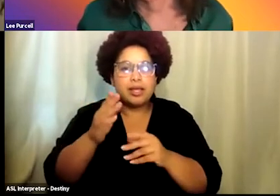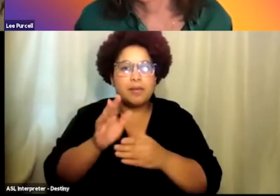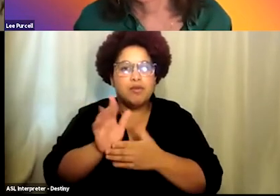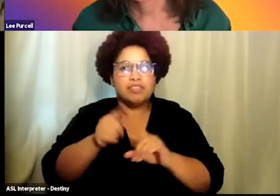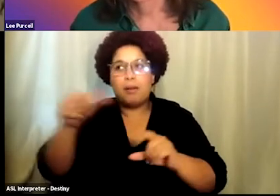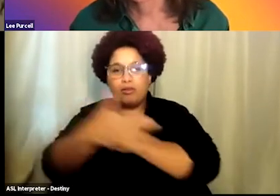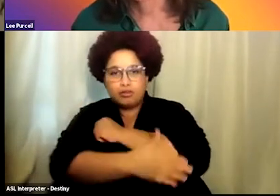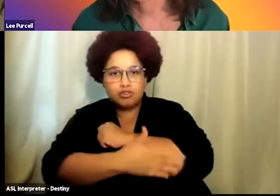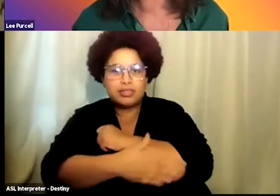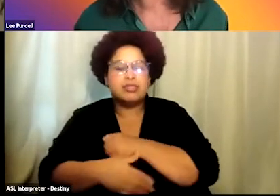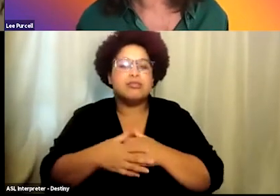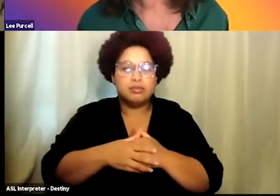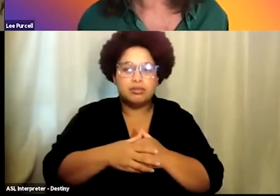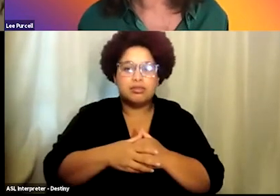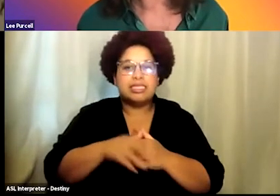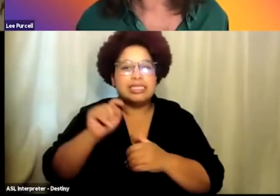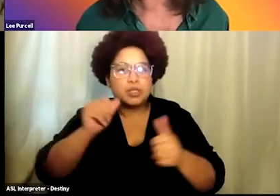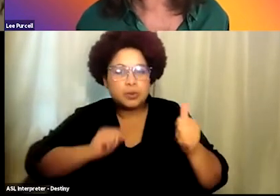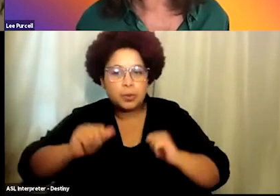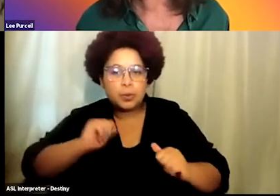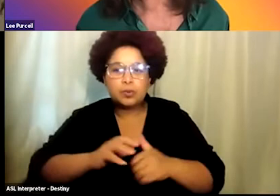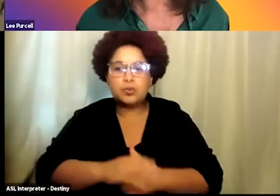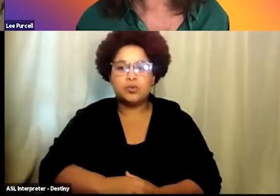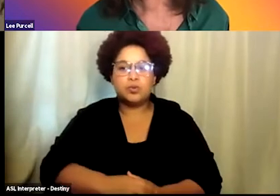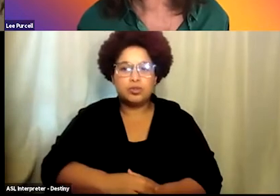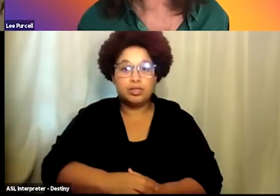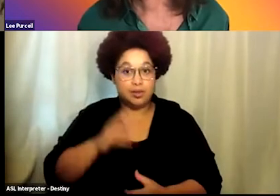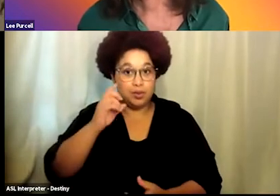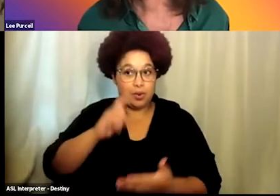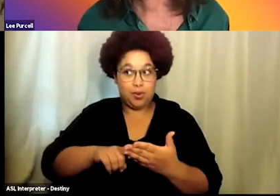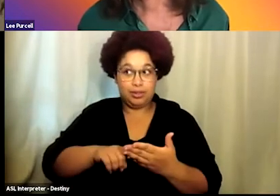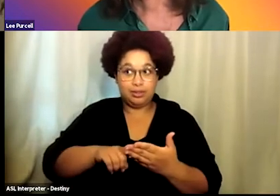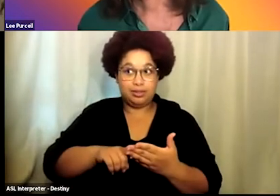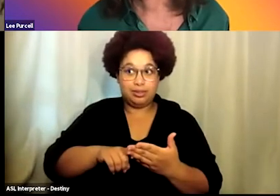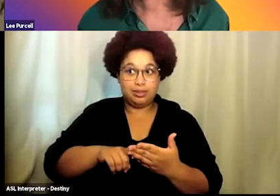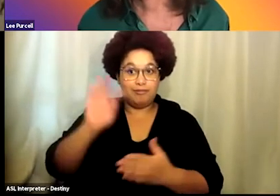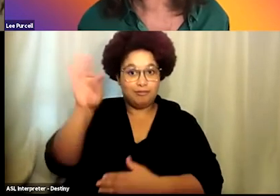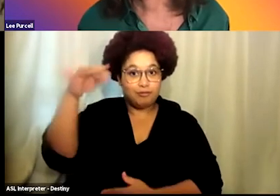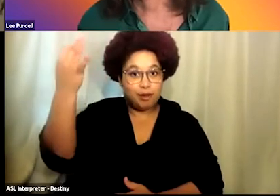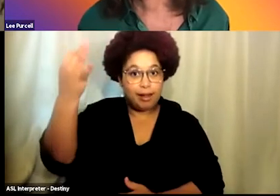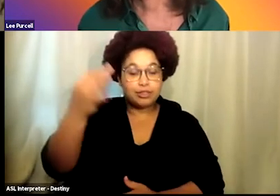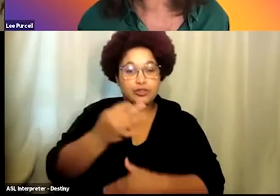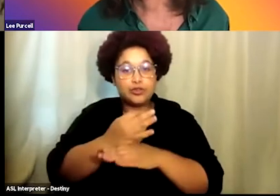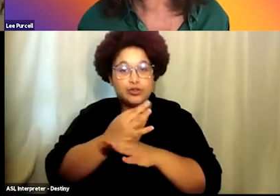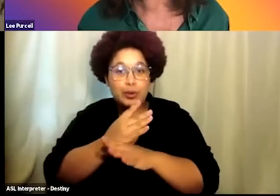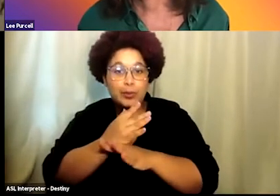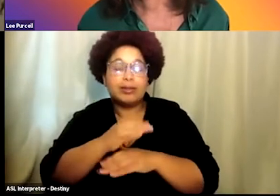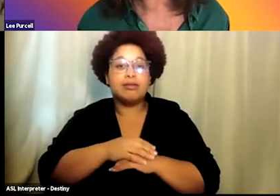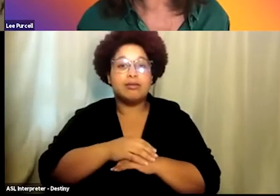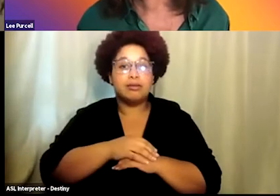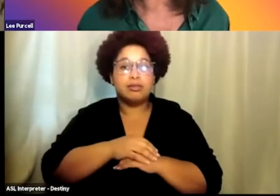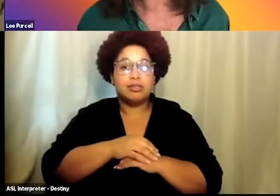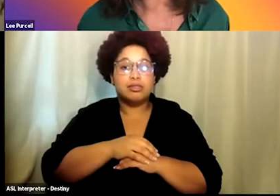foreign television series, and what you will see in France and Germany and all of is you